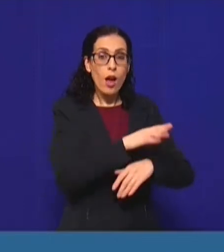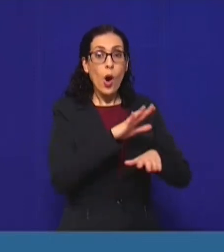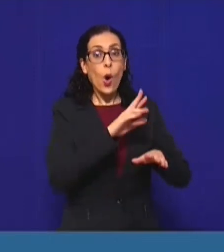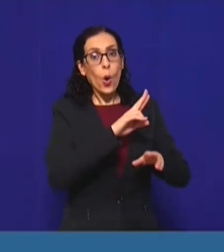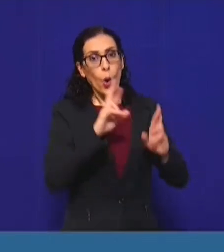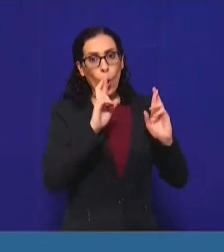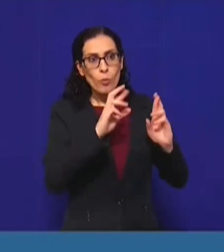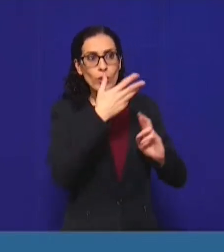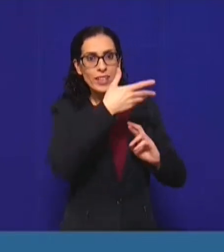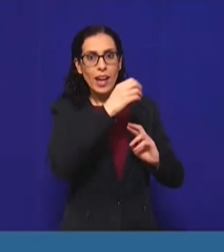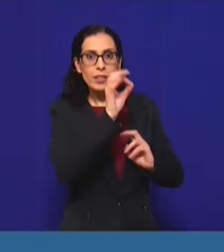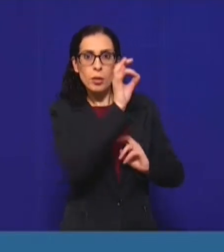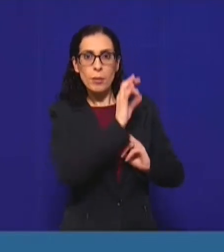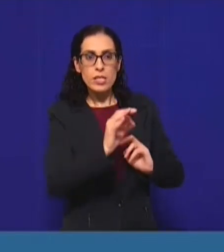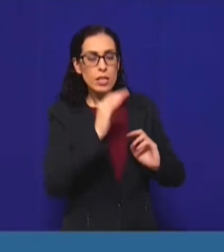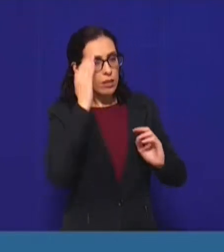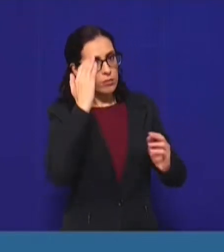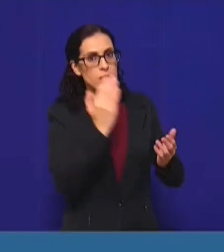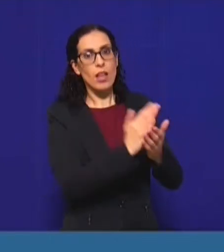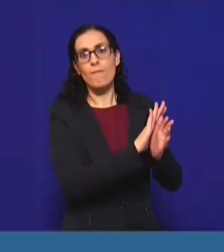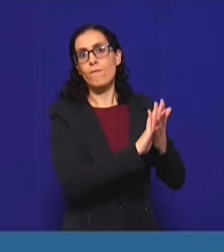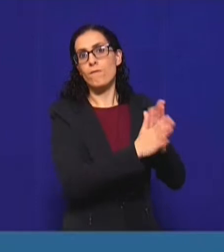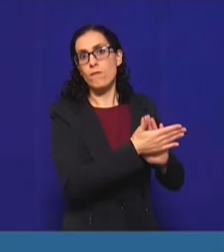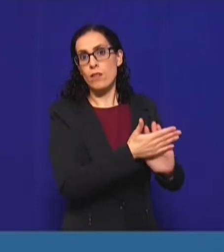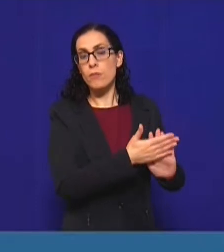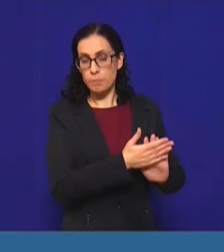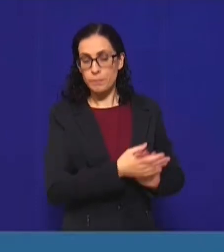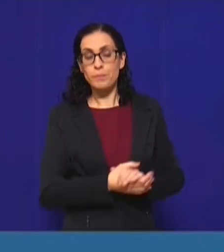minnhom li jkunu ġew covered.